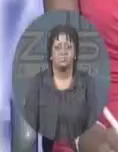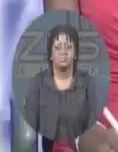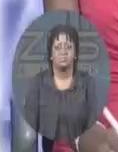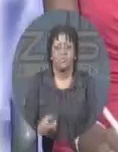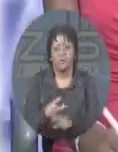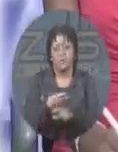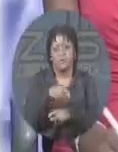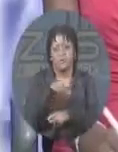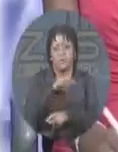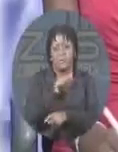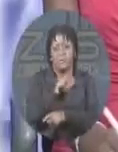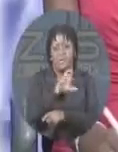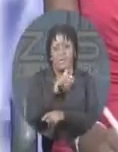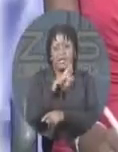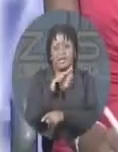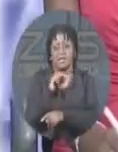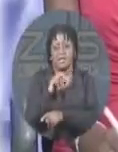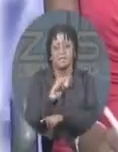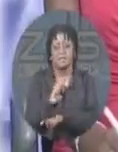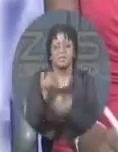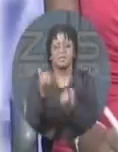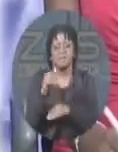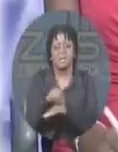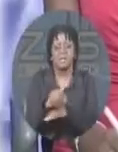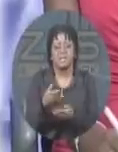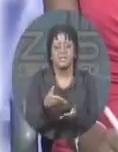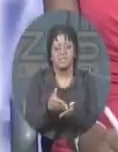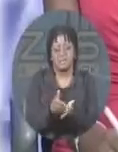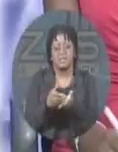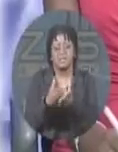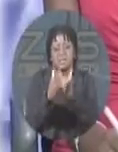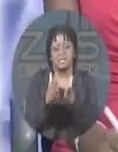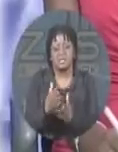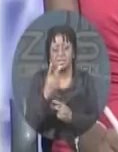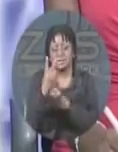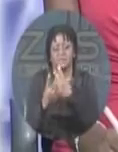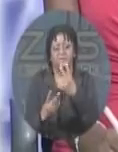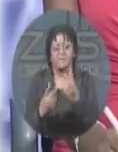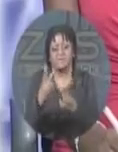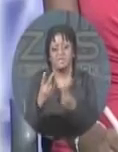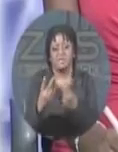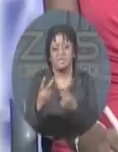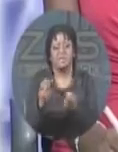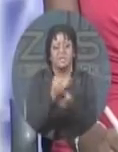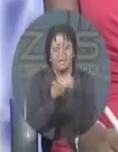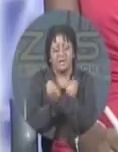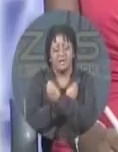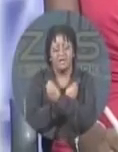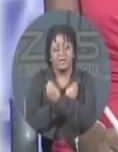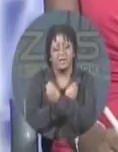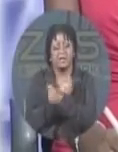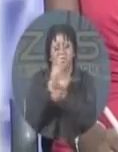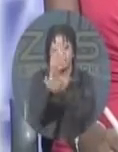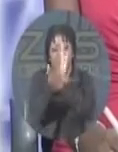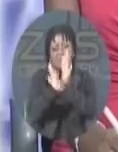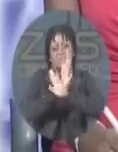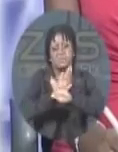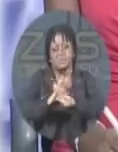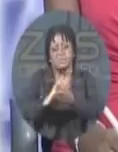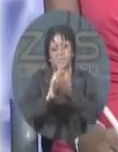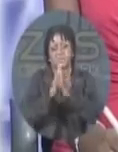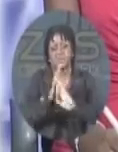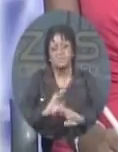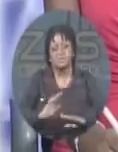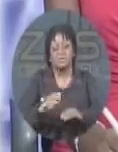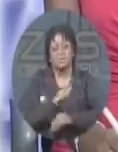from Acklins tonight. Sailors visiting the southern Bahamas for this weekend's Acklins Regatta are loving the tranquil atmosphere, but residents tell us they